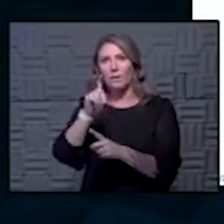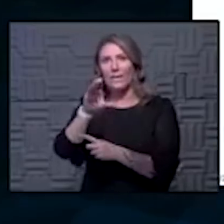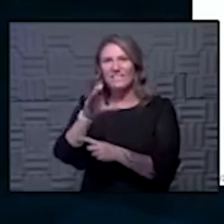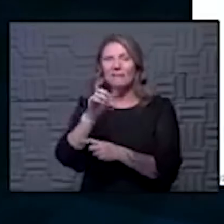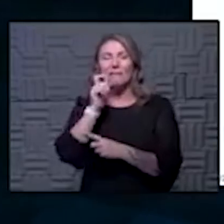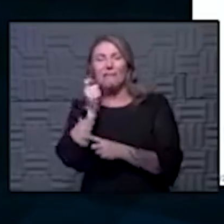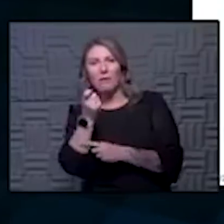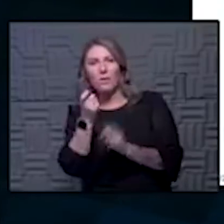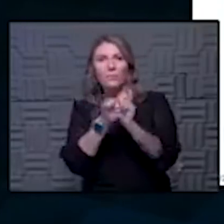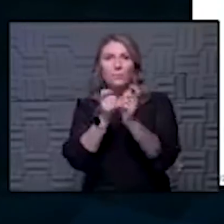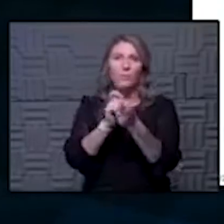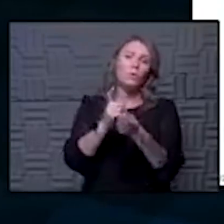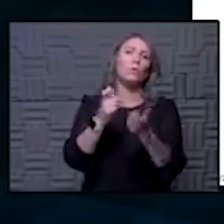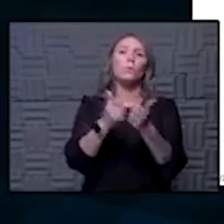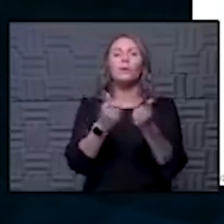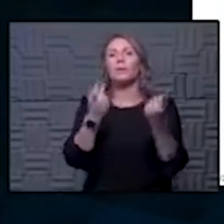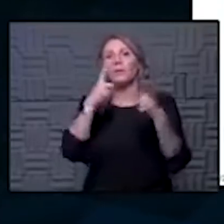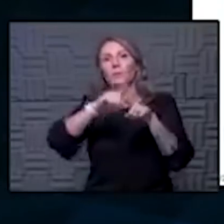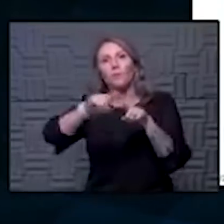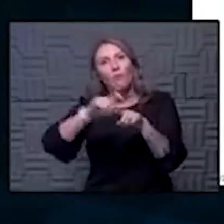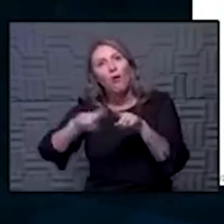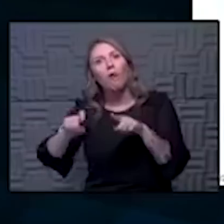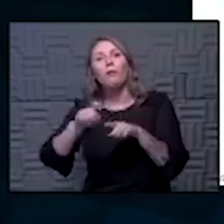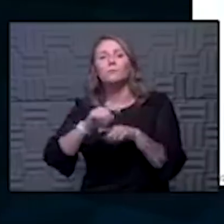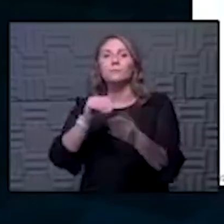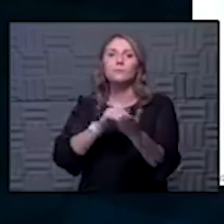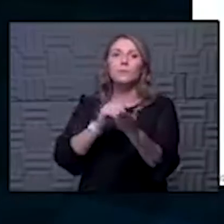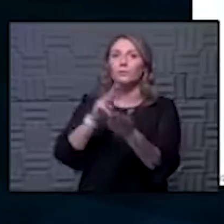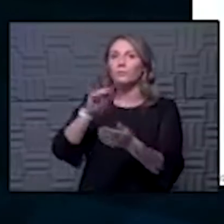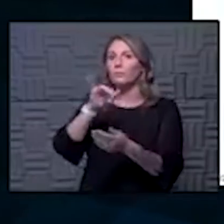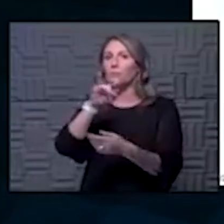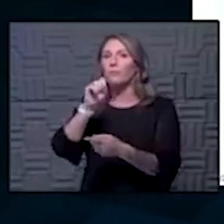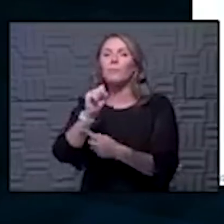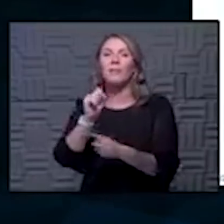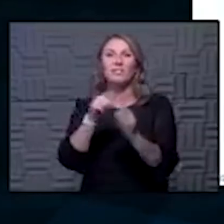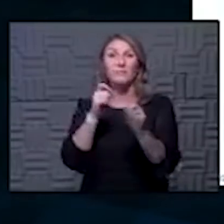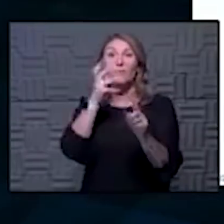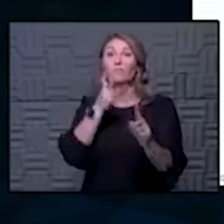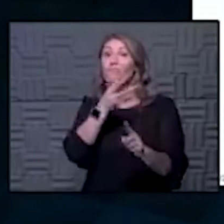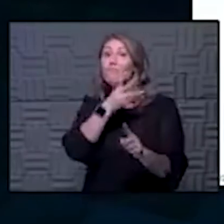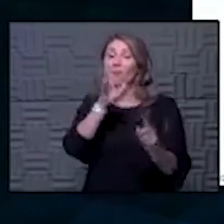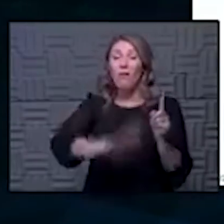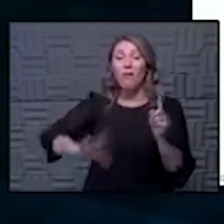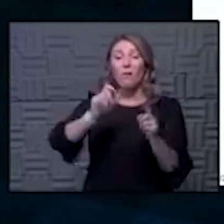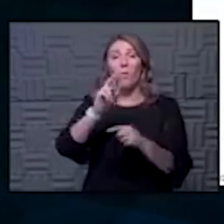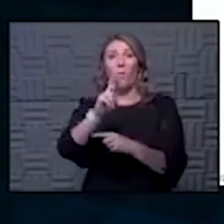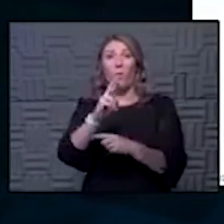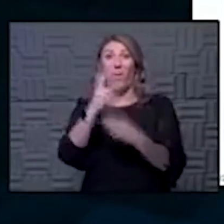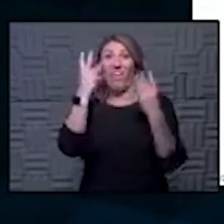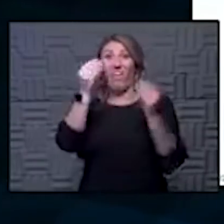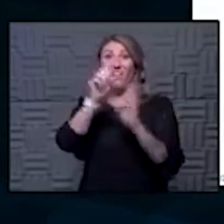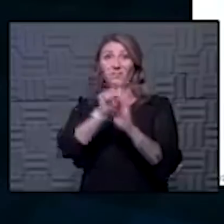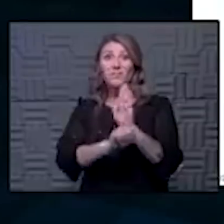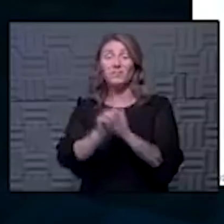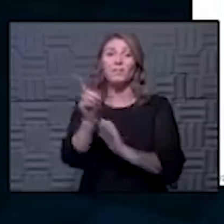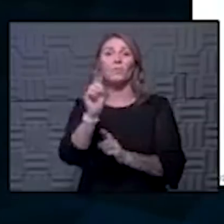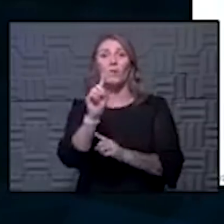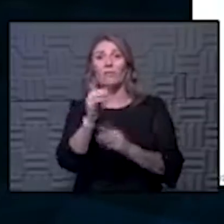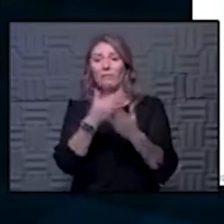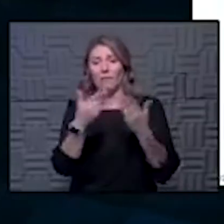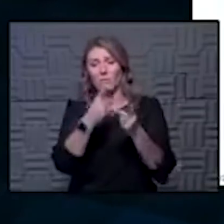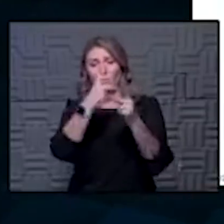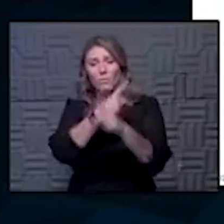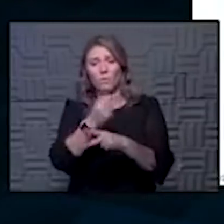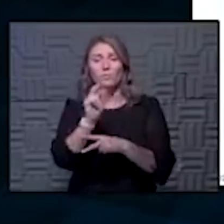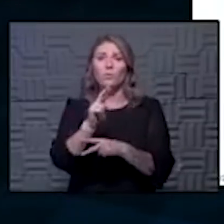we know that, I think, in the number of calls, as Dr. Minns has mentioned, coming from rural areas or even out of state where things might be a little bit worse or